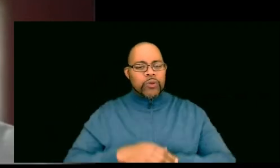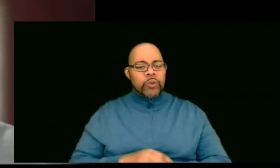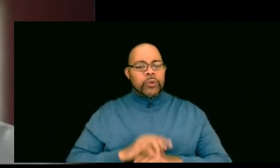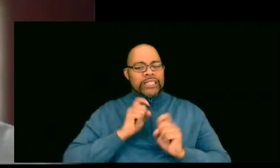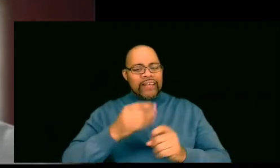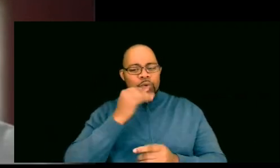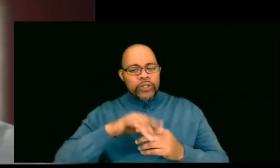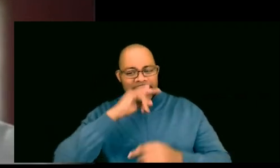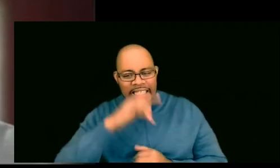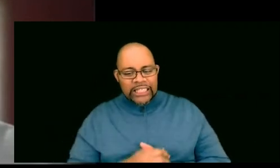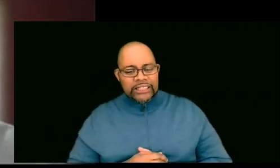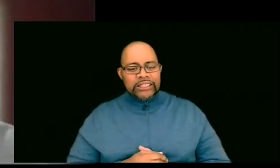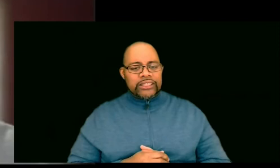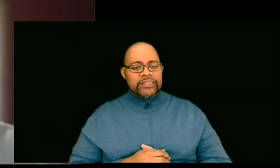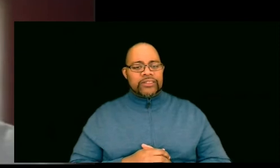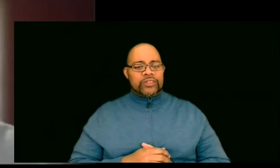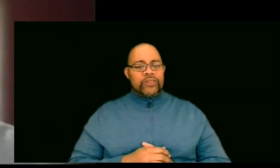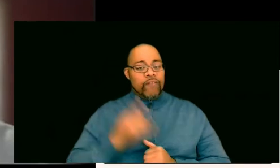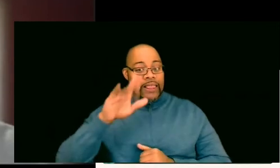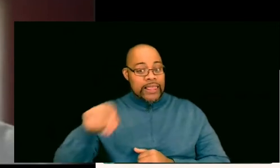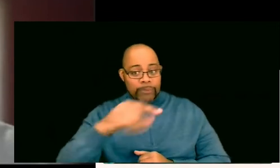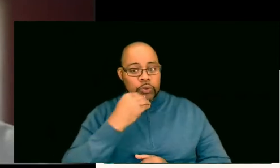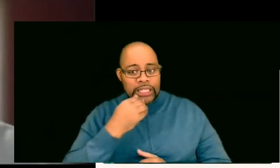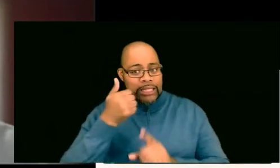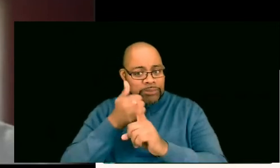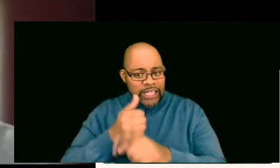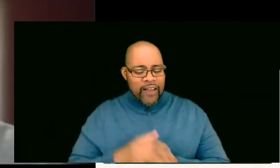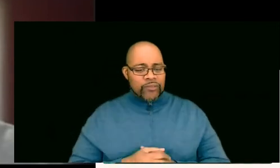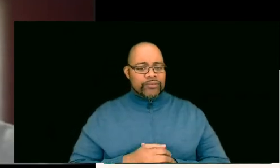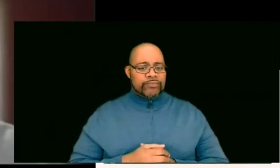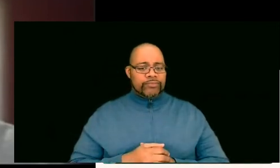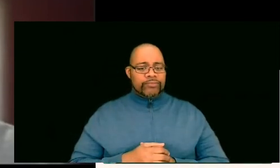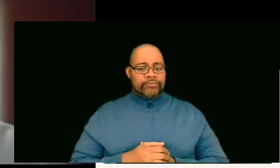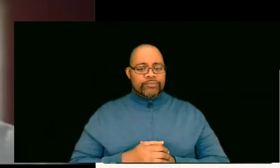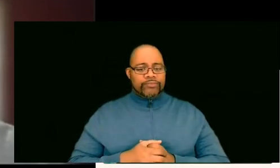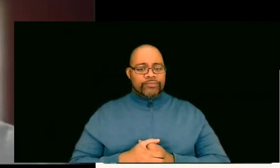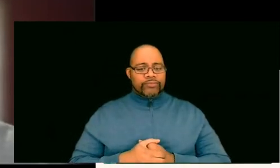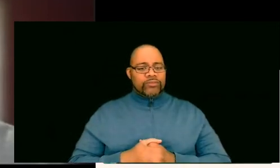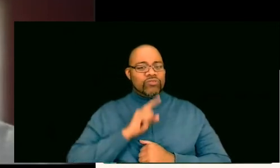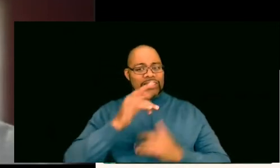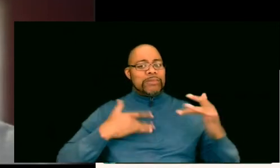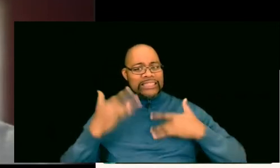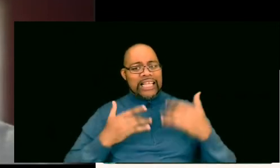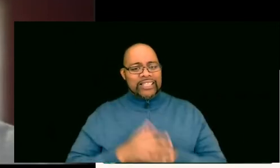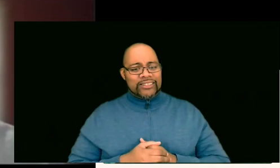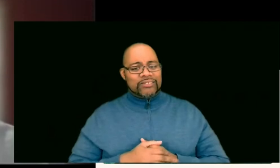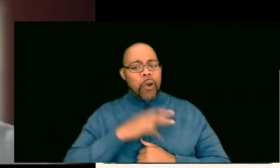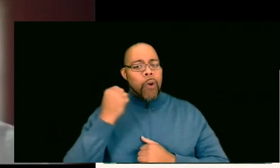to put food in their children's mouth, their mouths, you know. And so it's been